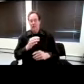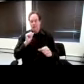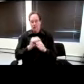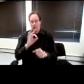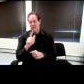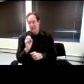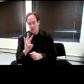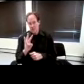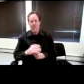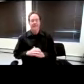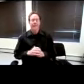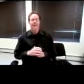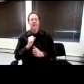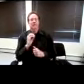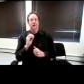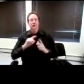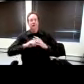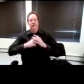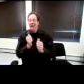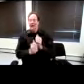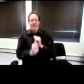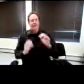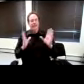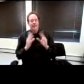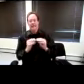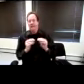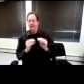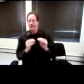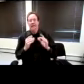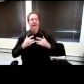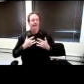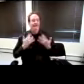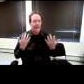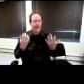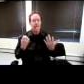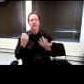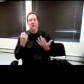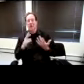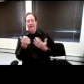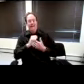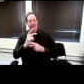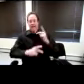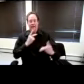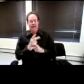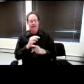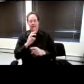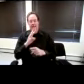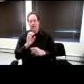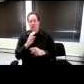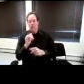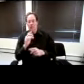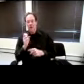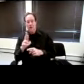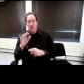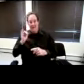So, at the start of every meeting for an event, for any kind of webinar, we ask, does this